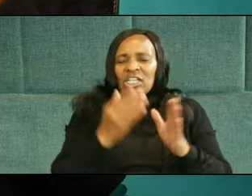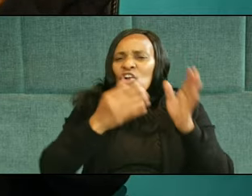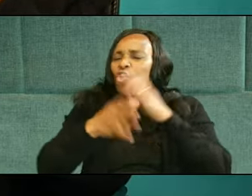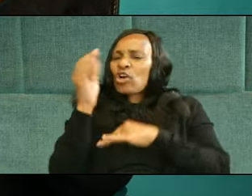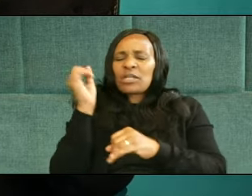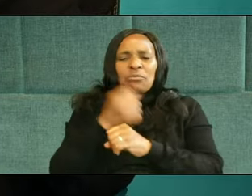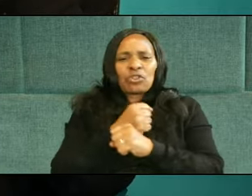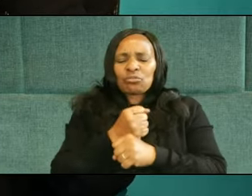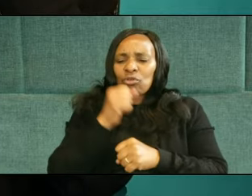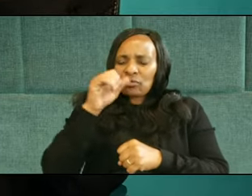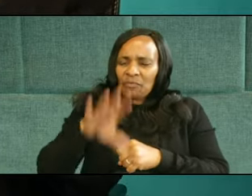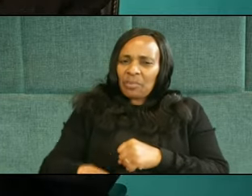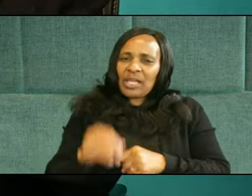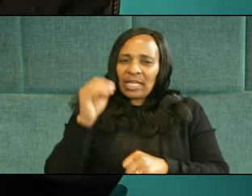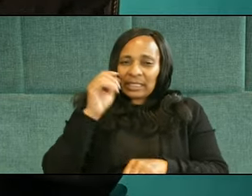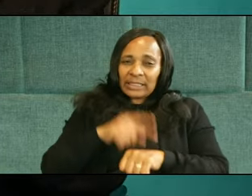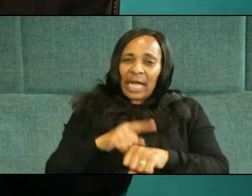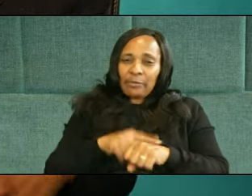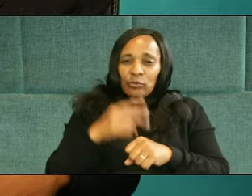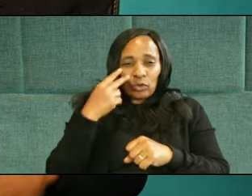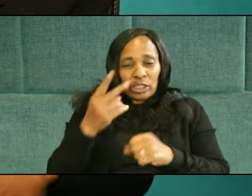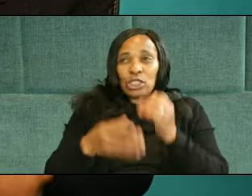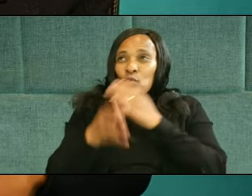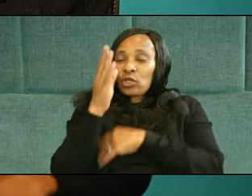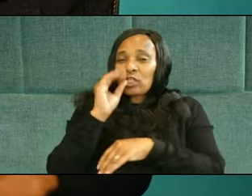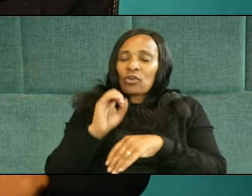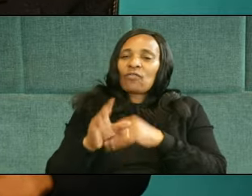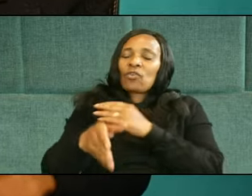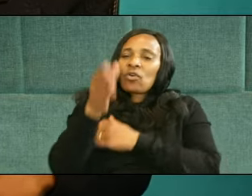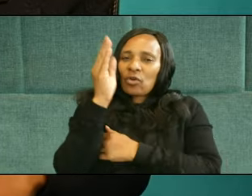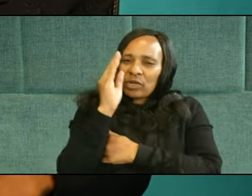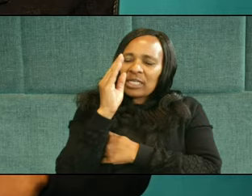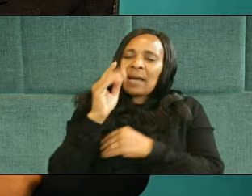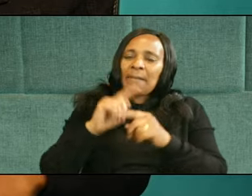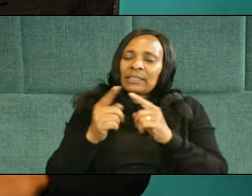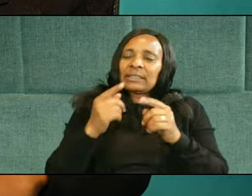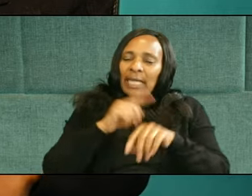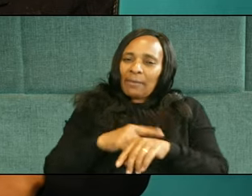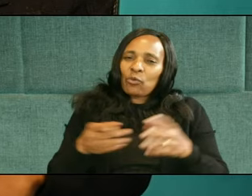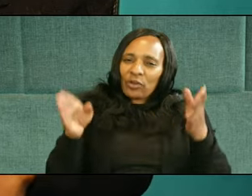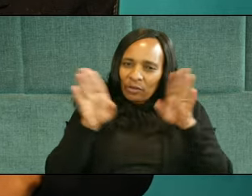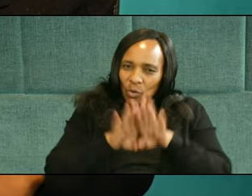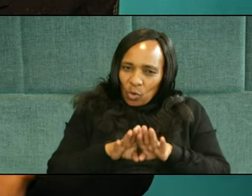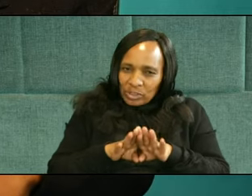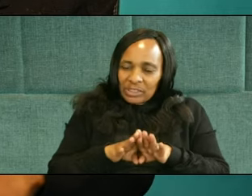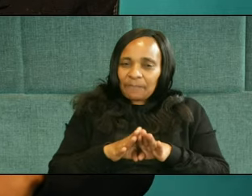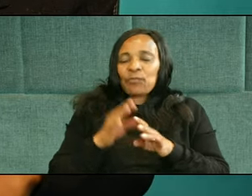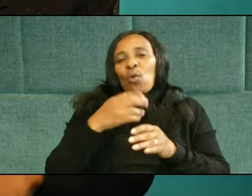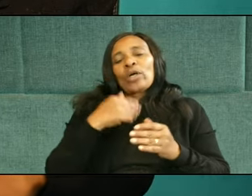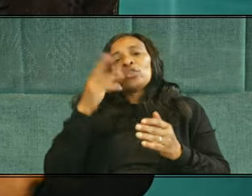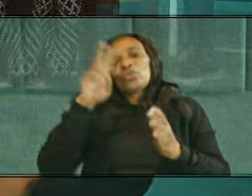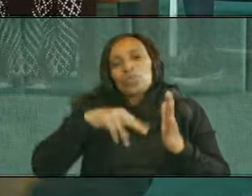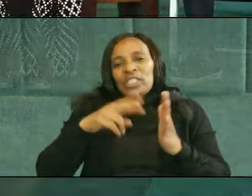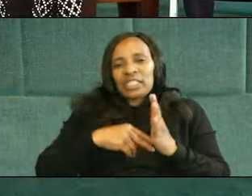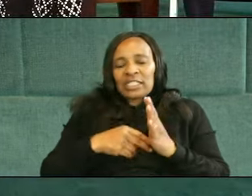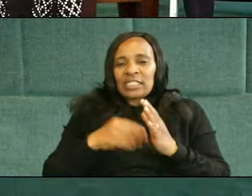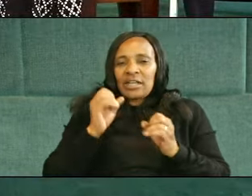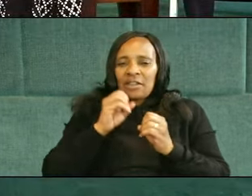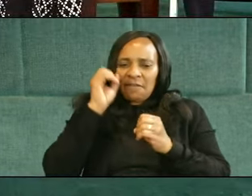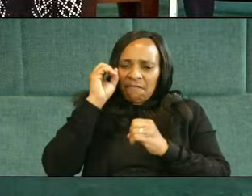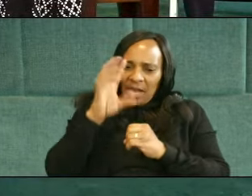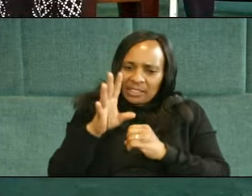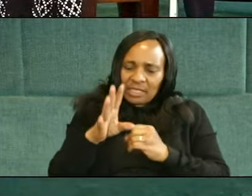get a chance to, you know, see the goodness of God as well. As we finish up, I'd like us to just read up the further